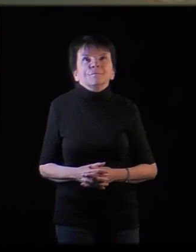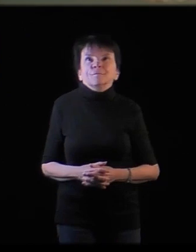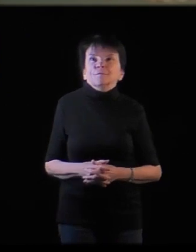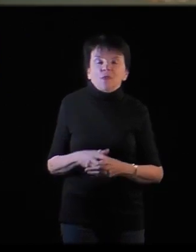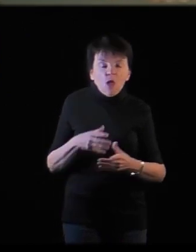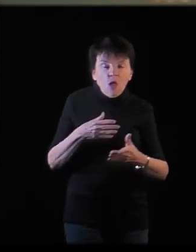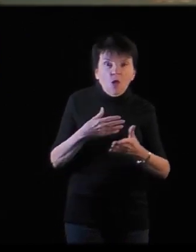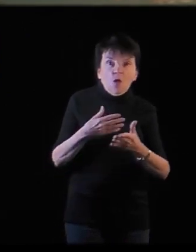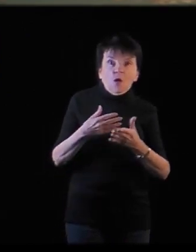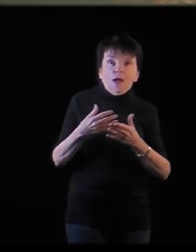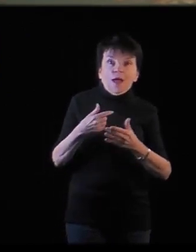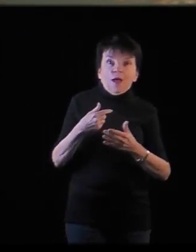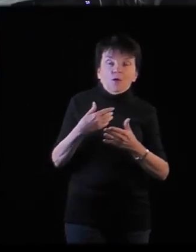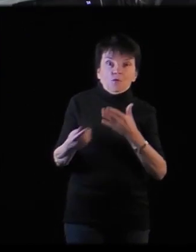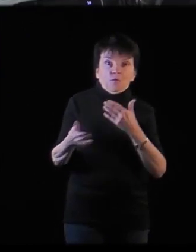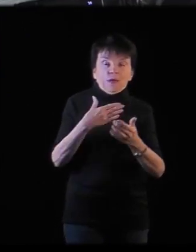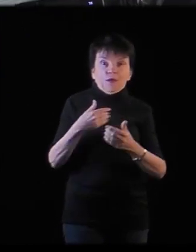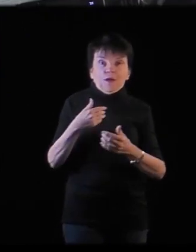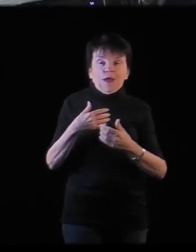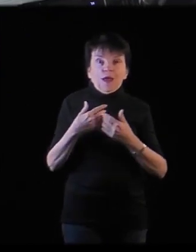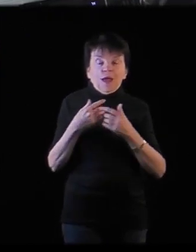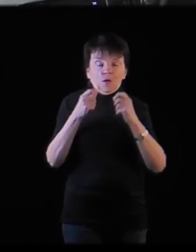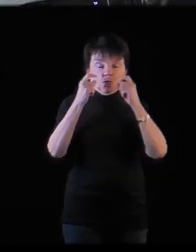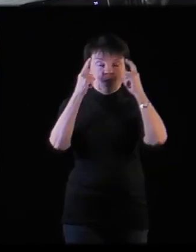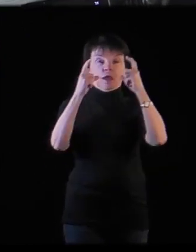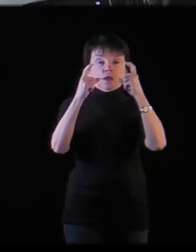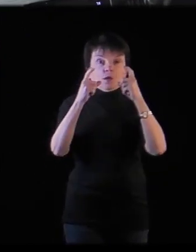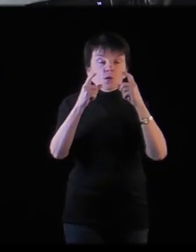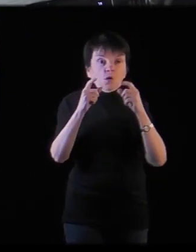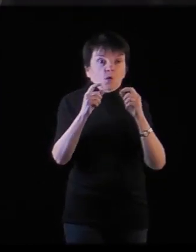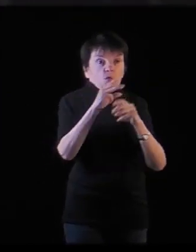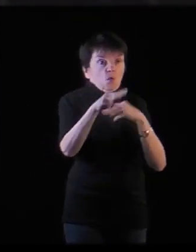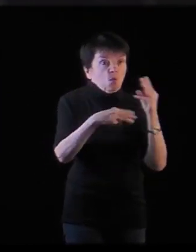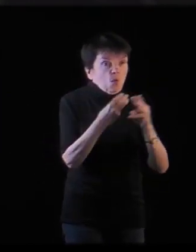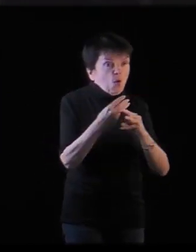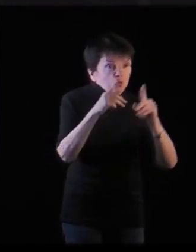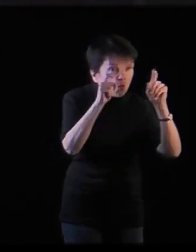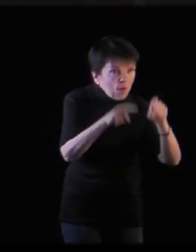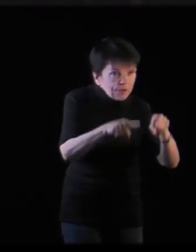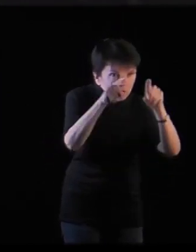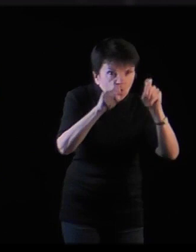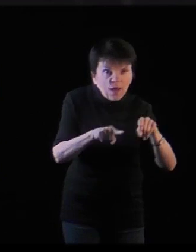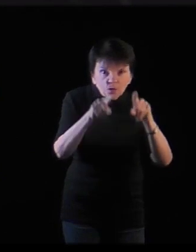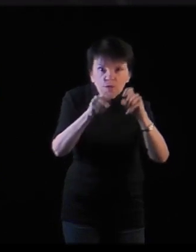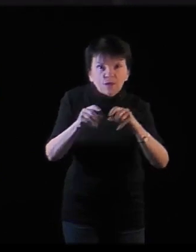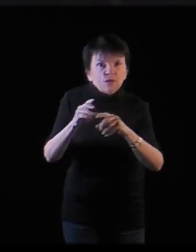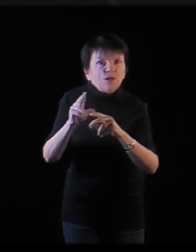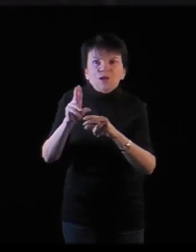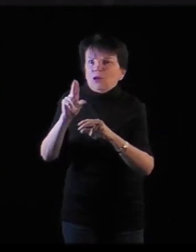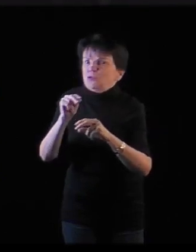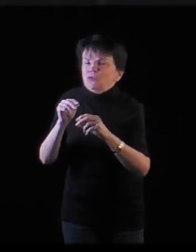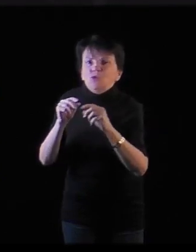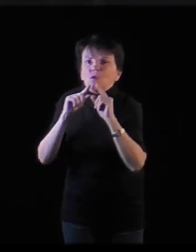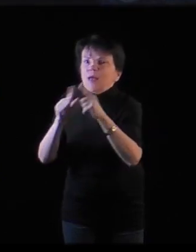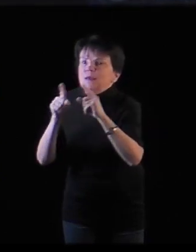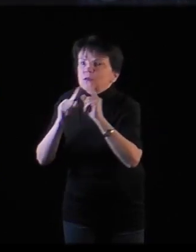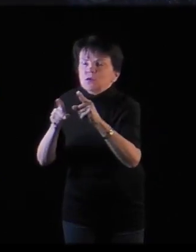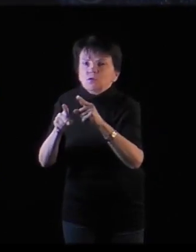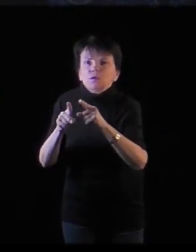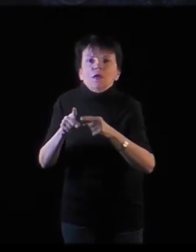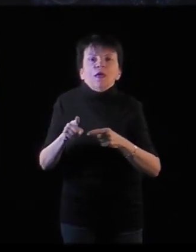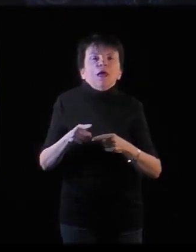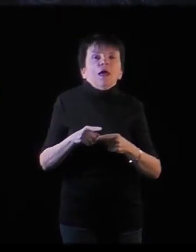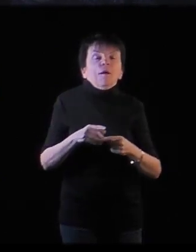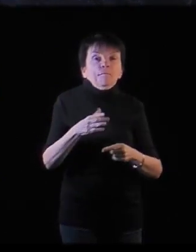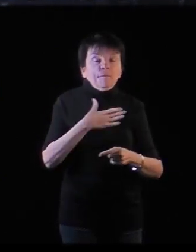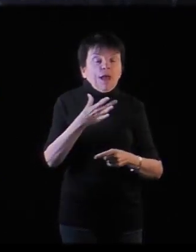Though I wake to a world with more questions than answers, where dissonant voices ignite division, my heart